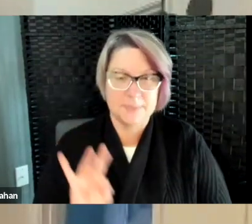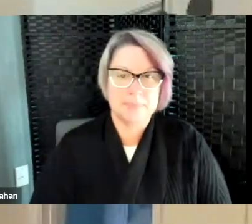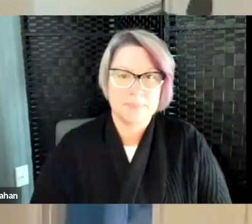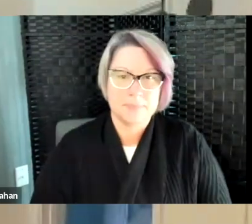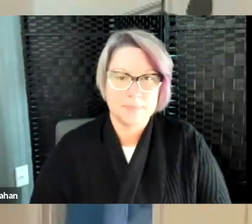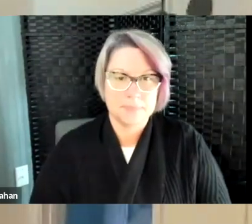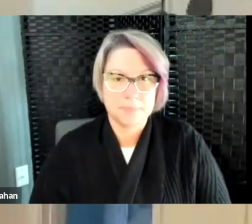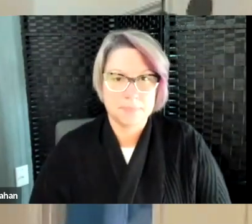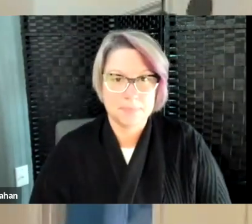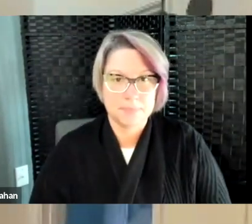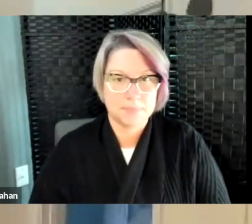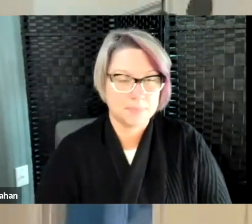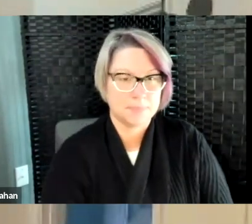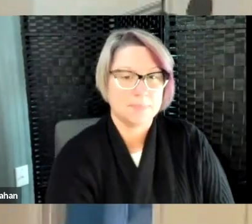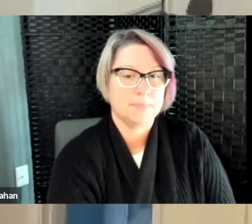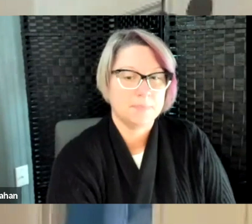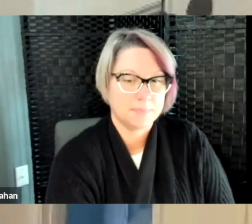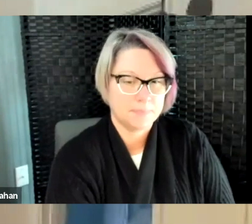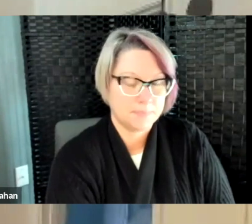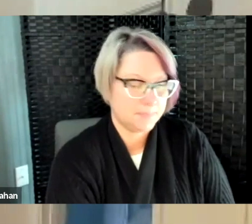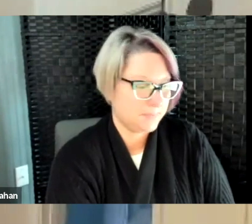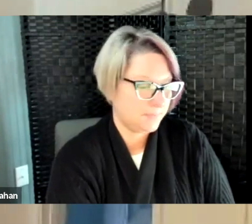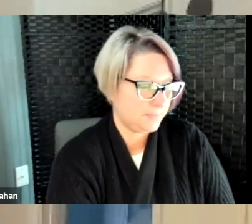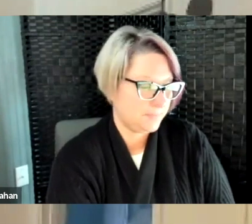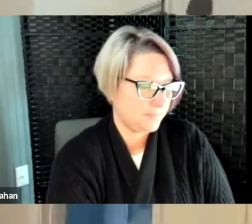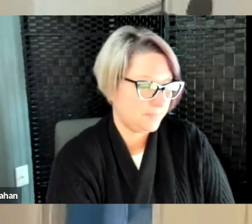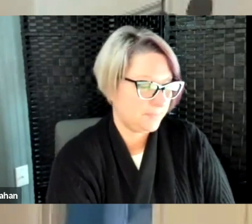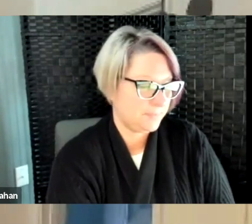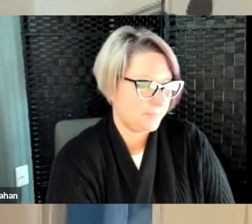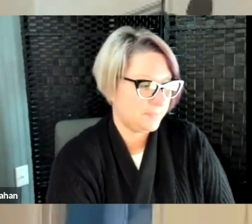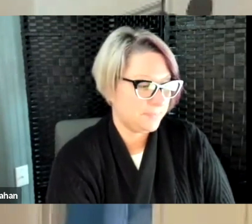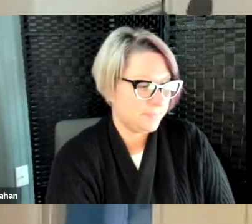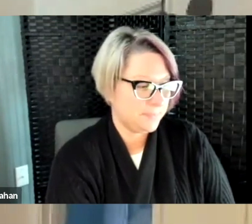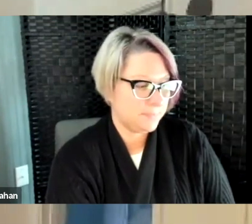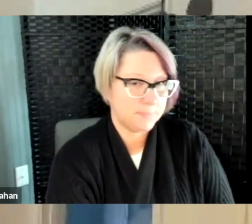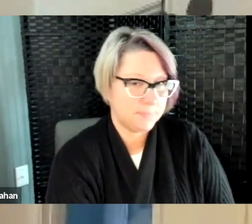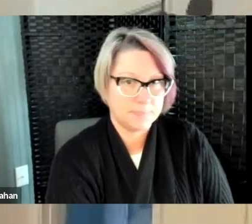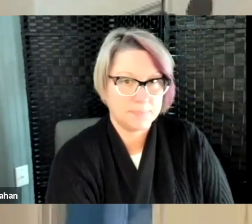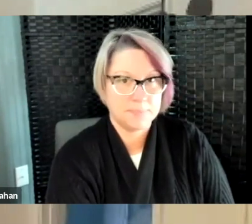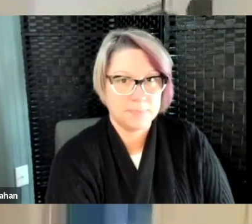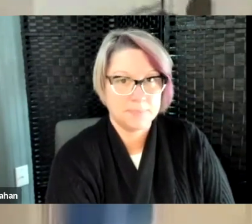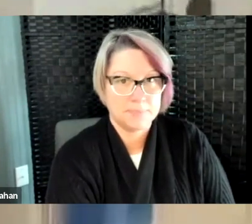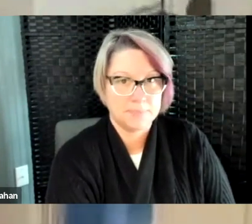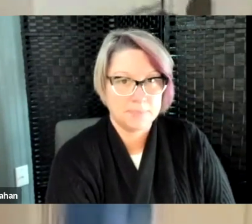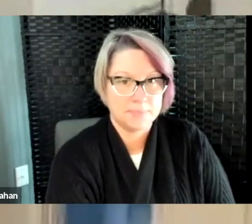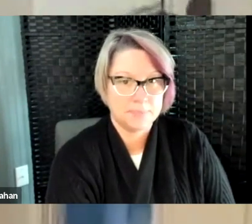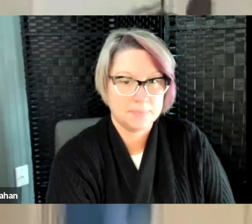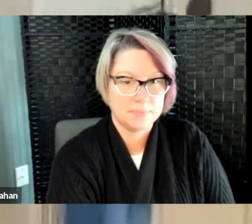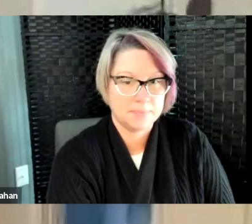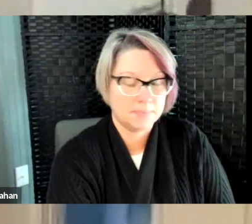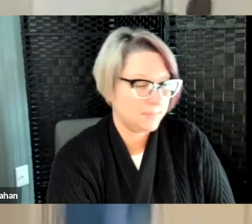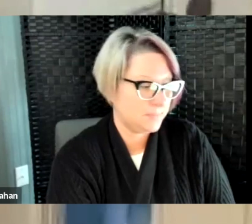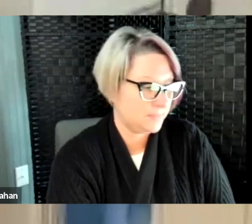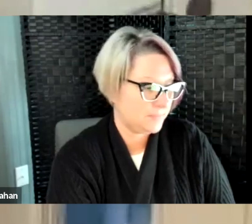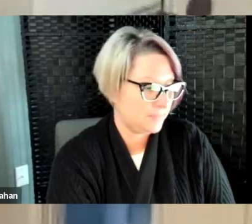6, 7, 8. 1, 2, 3, 4, 5, 6, 7, 8. 1, 2, 3, 4, 5, 6, 7, 8. 1, 2, 3, 4, 5, 6, 7, 8. 1, 2, 3, 4, 5, 6, 7. 1, 2, 3, 4, 5, 6, 7. 1, 2, 3, 4,